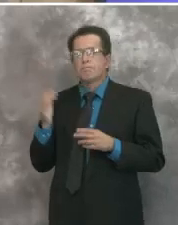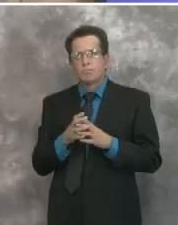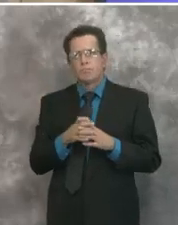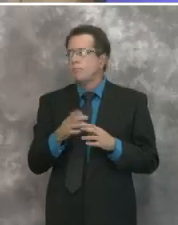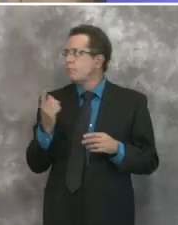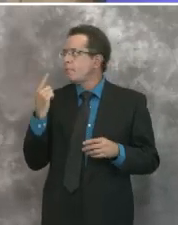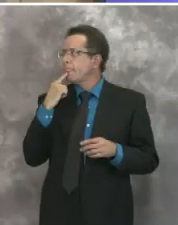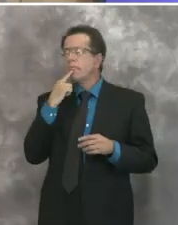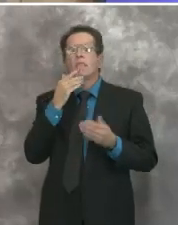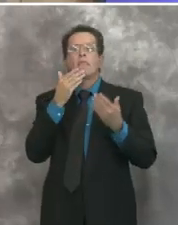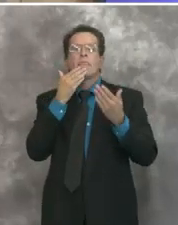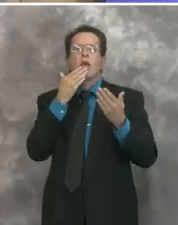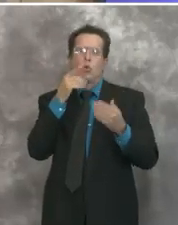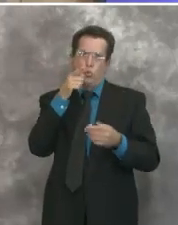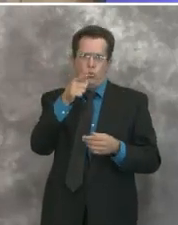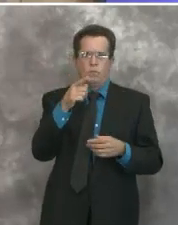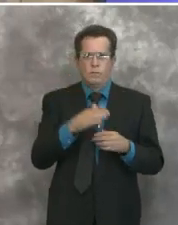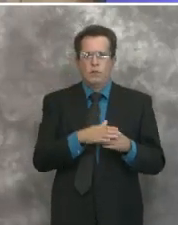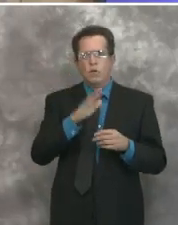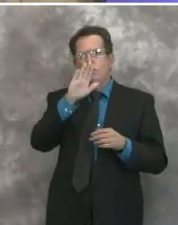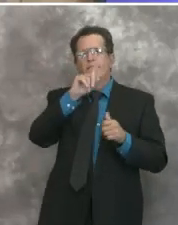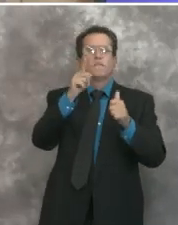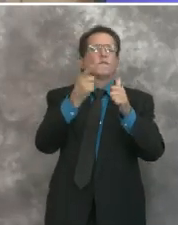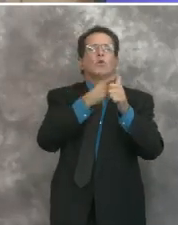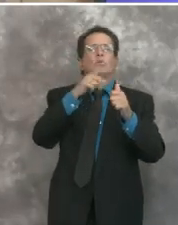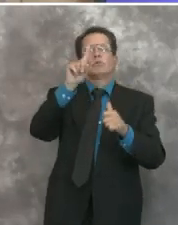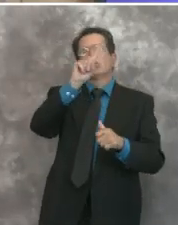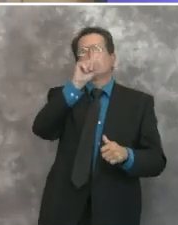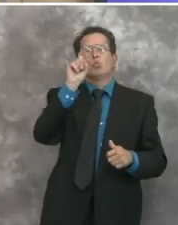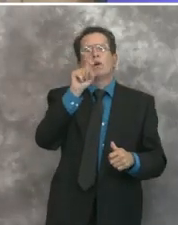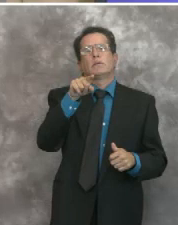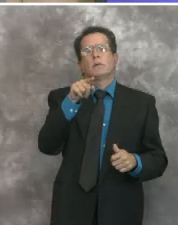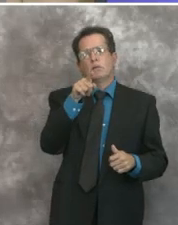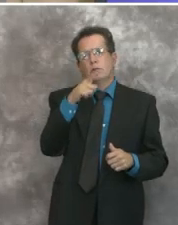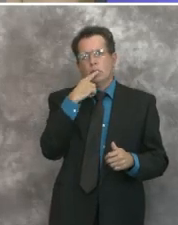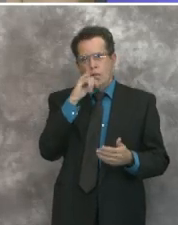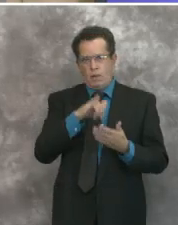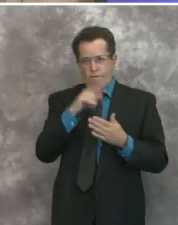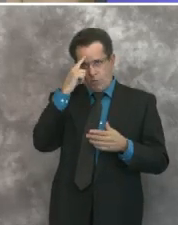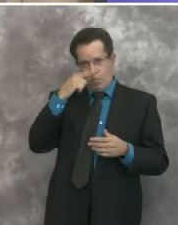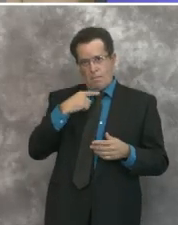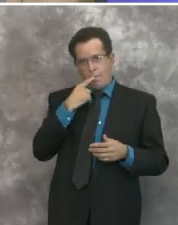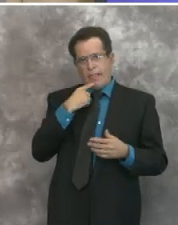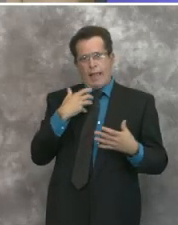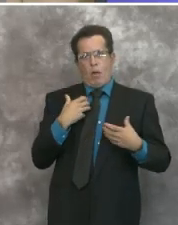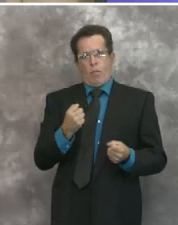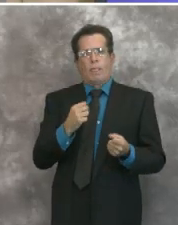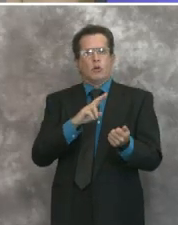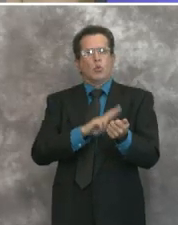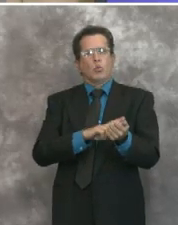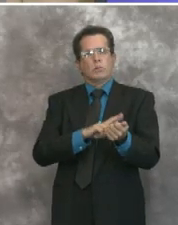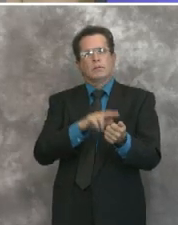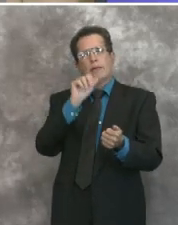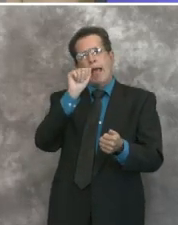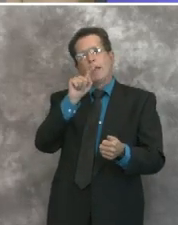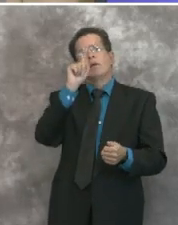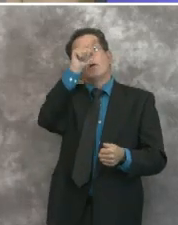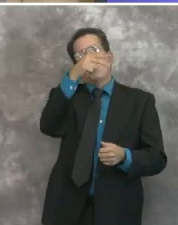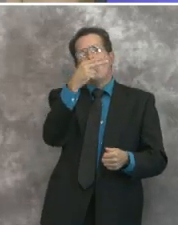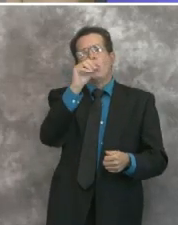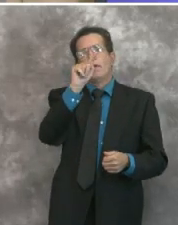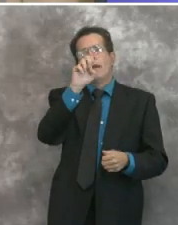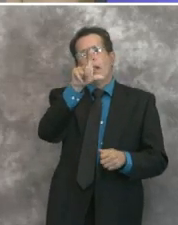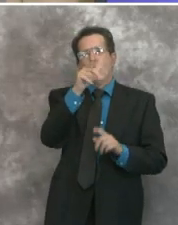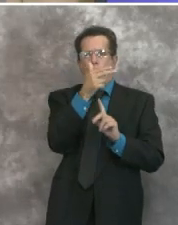Yes, thank you. I think your first question was in regard to the public health nurses at the hotel, and